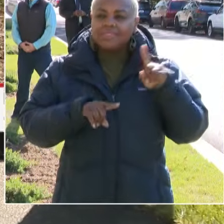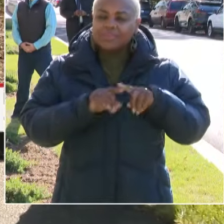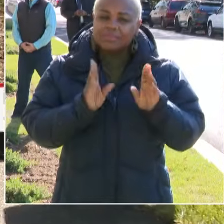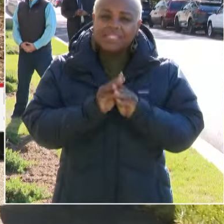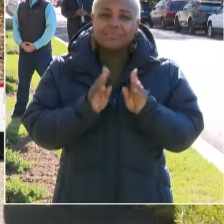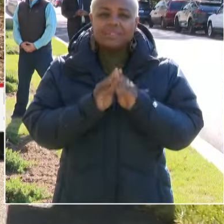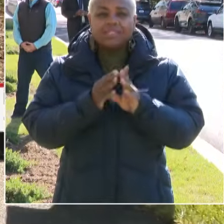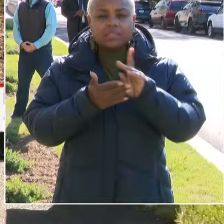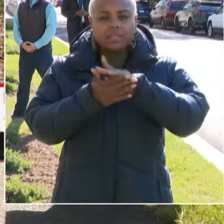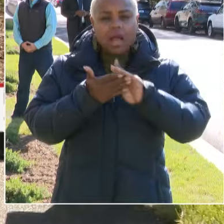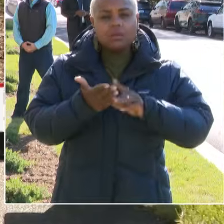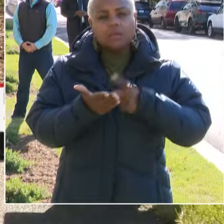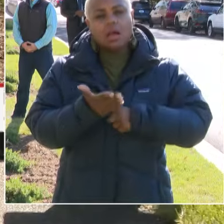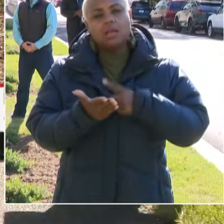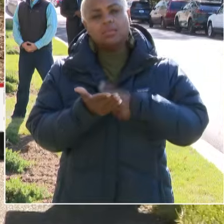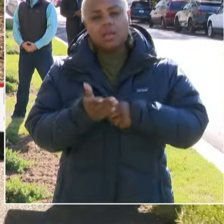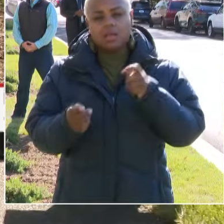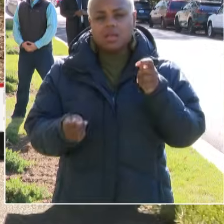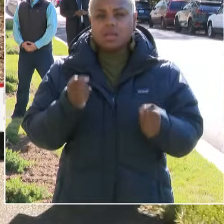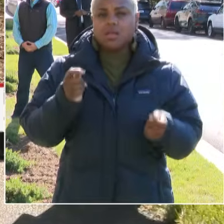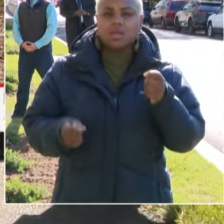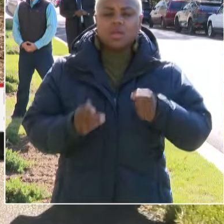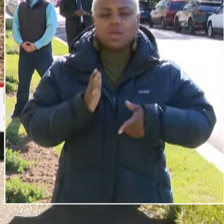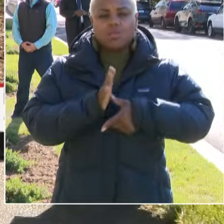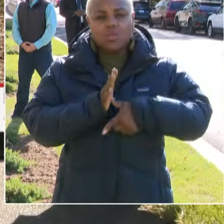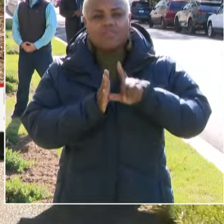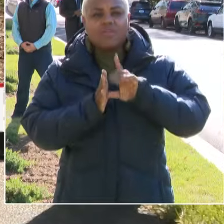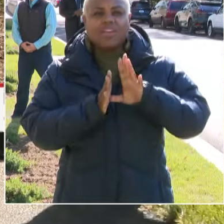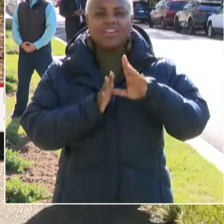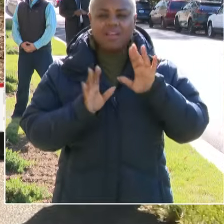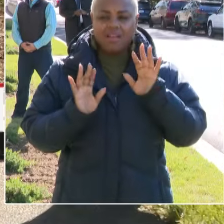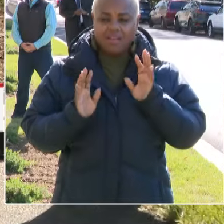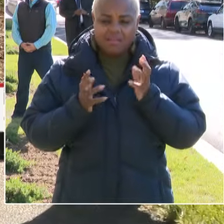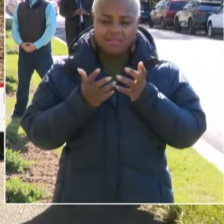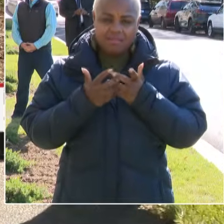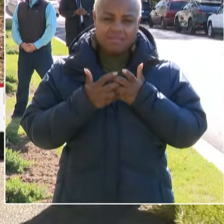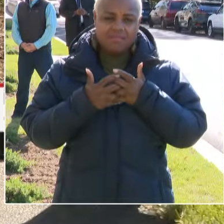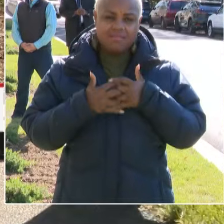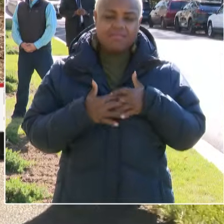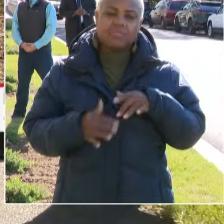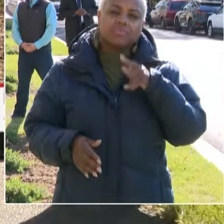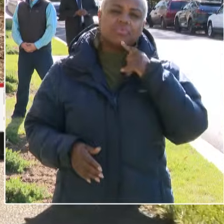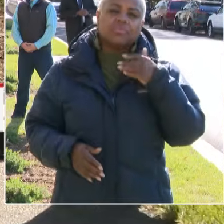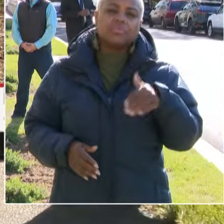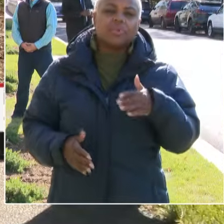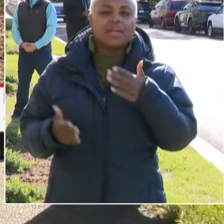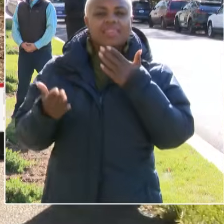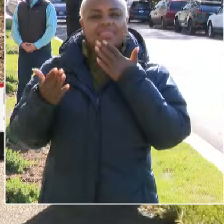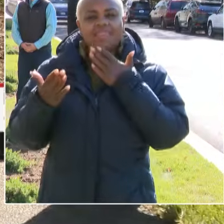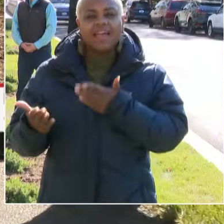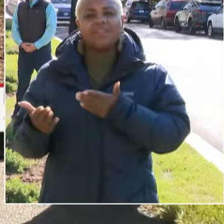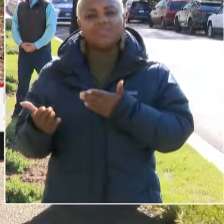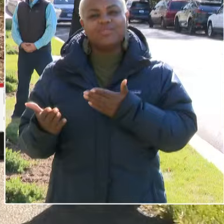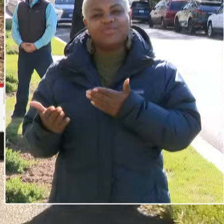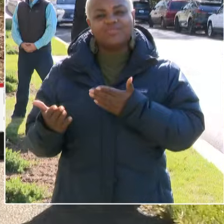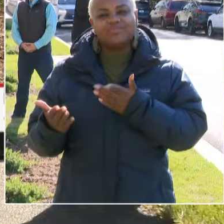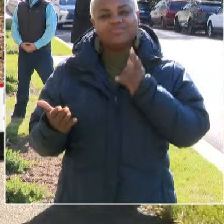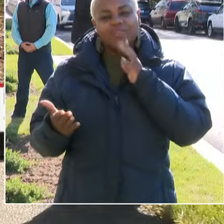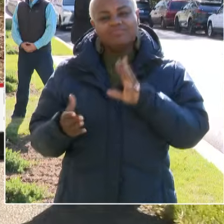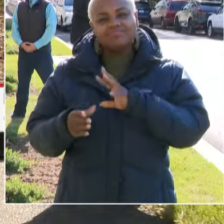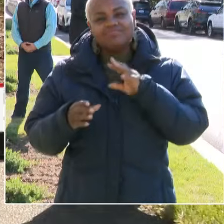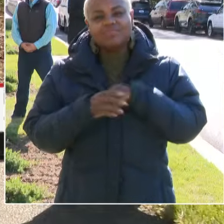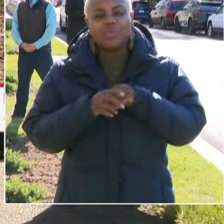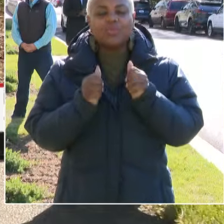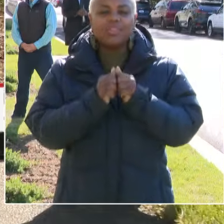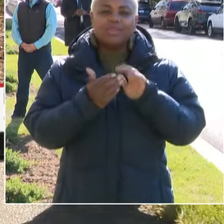plans, and ensuring the community's voice was heard throughout every stage. We are grateful for them for engaging with our community, and